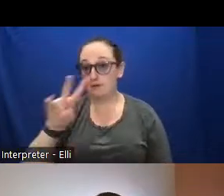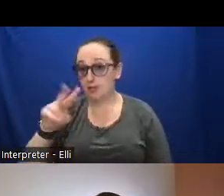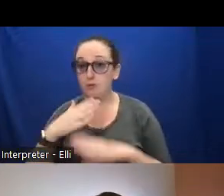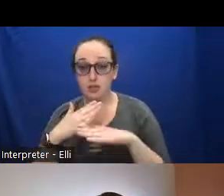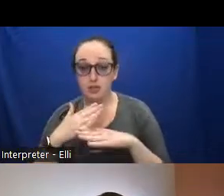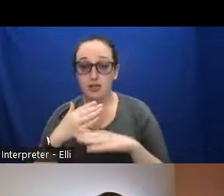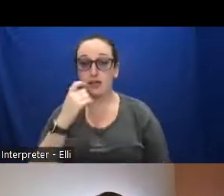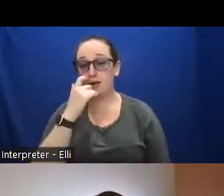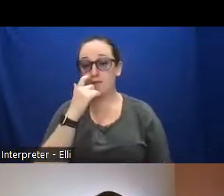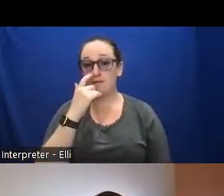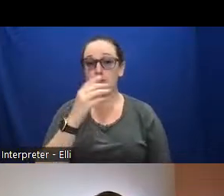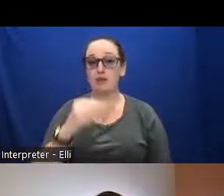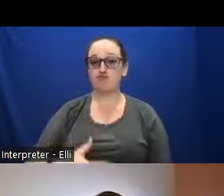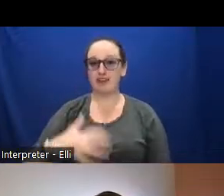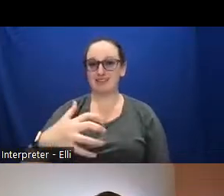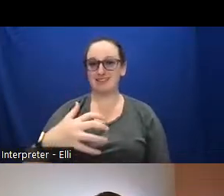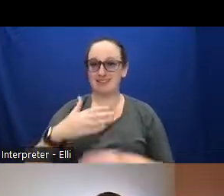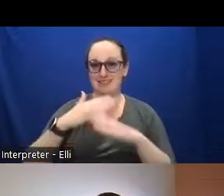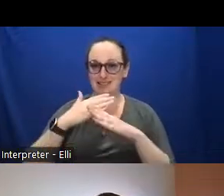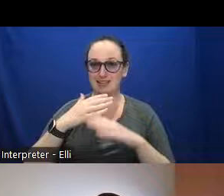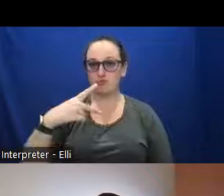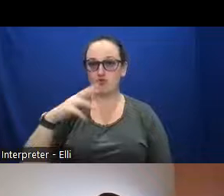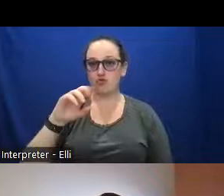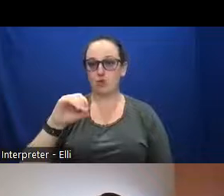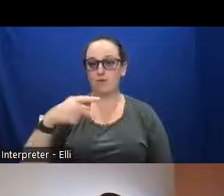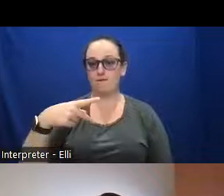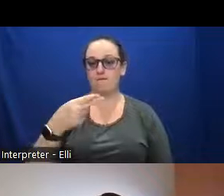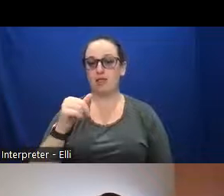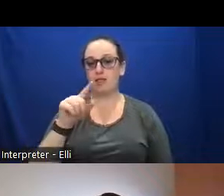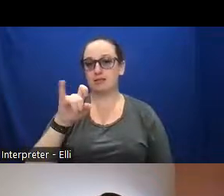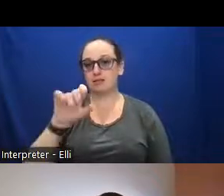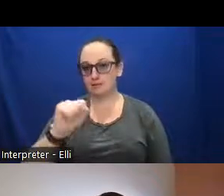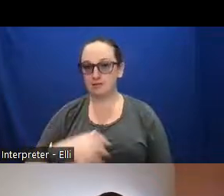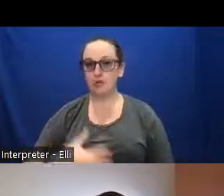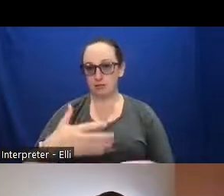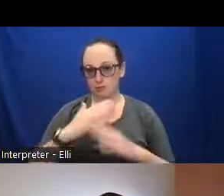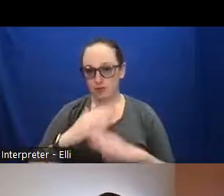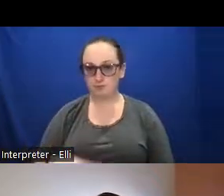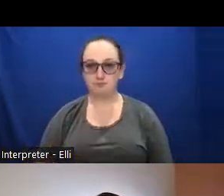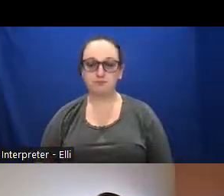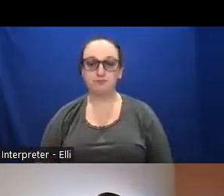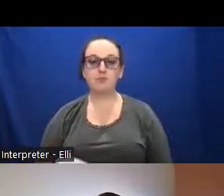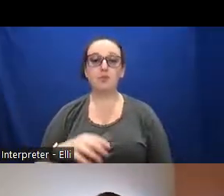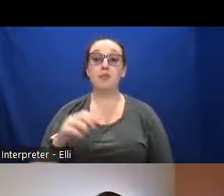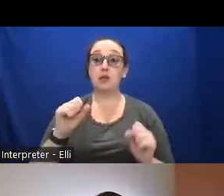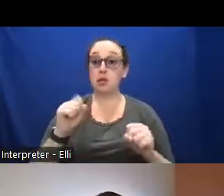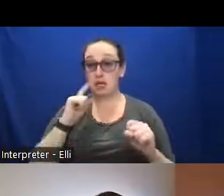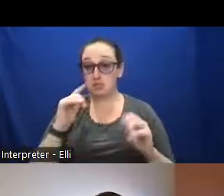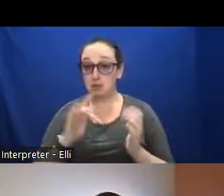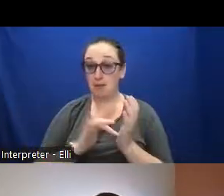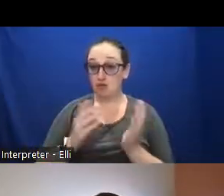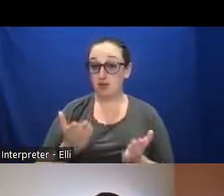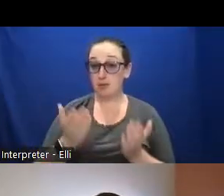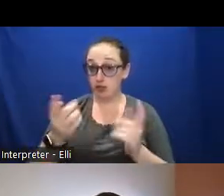prevention, and pregnancy prophylaxis. They can expect that medical recommendations will be made for